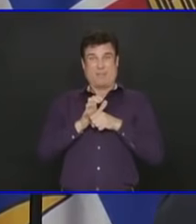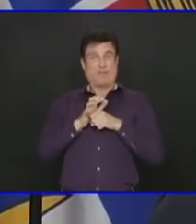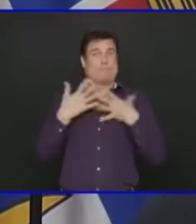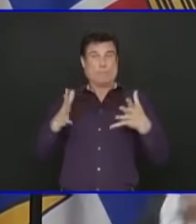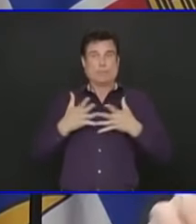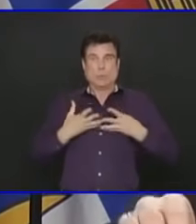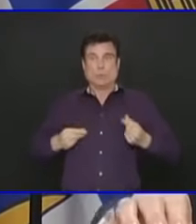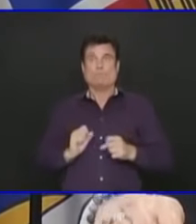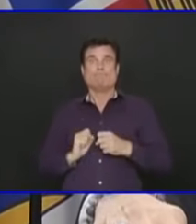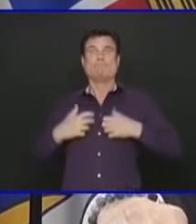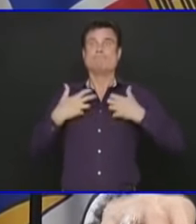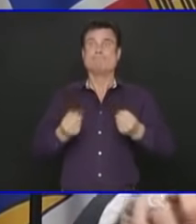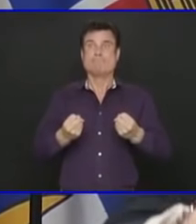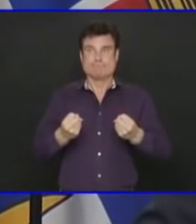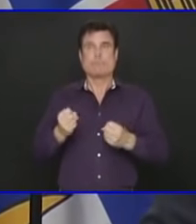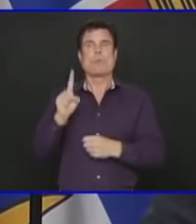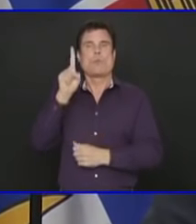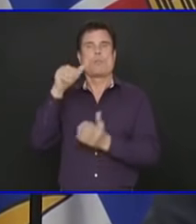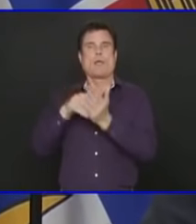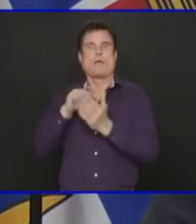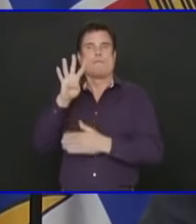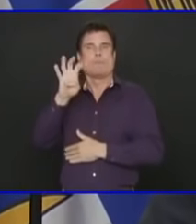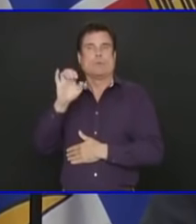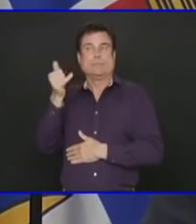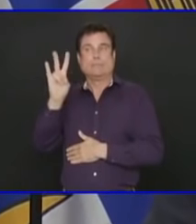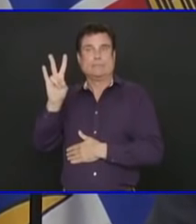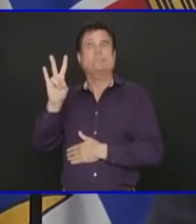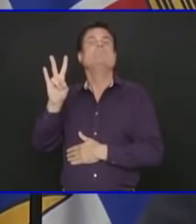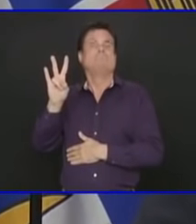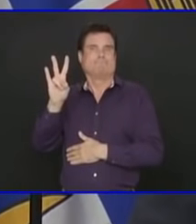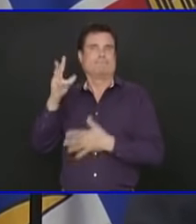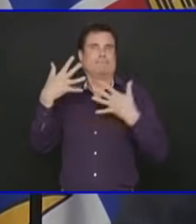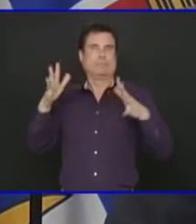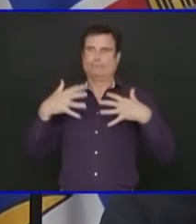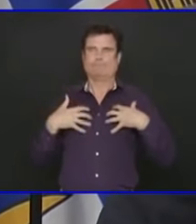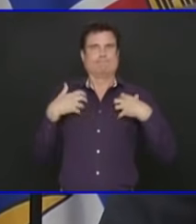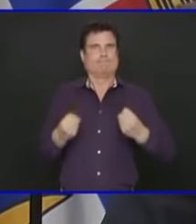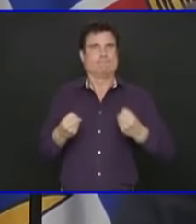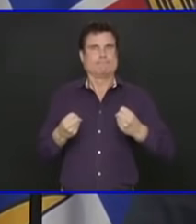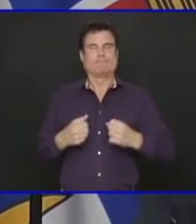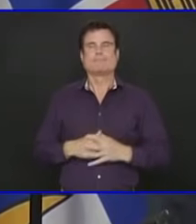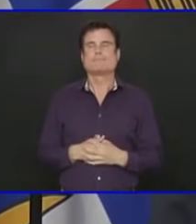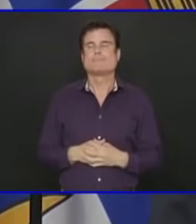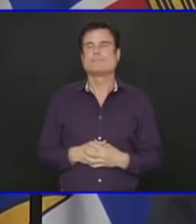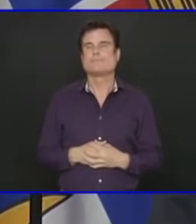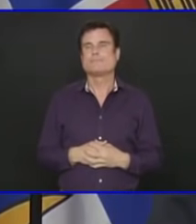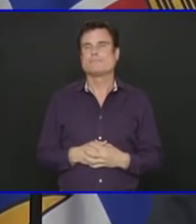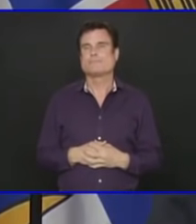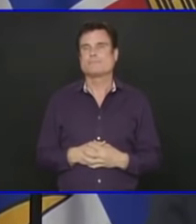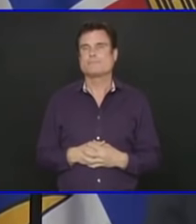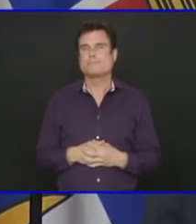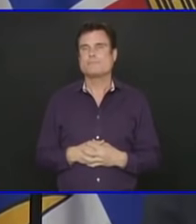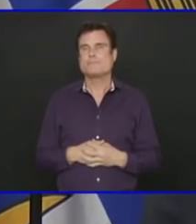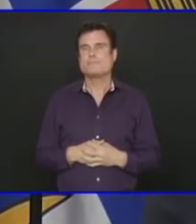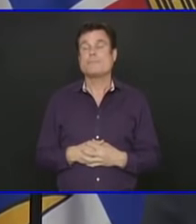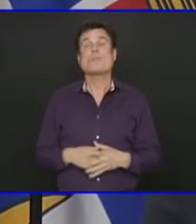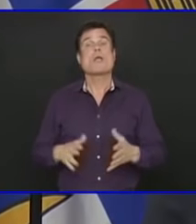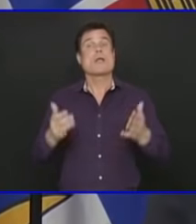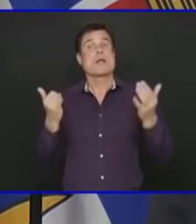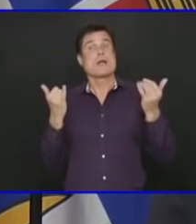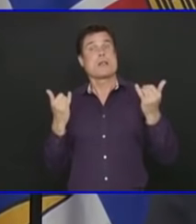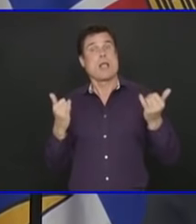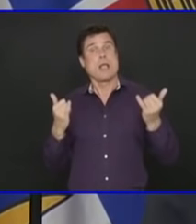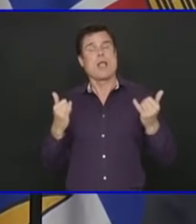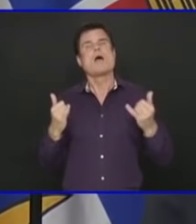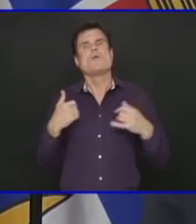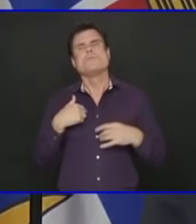had on who's been affected by COVID-19 here in BC. Some of it is questions that have come